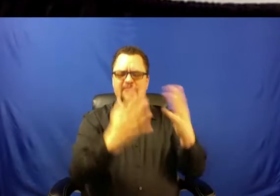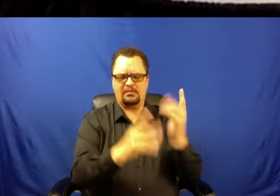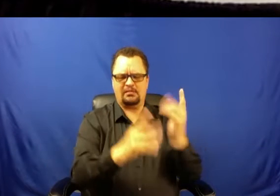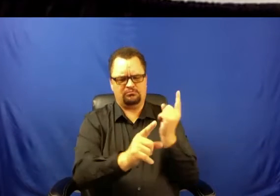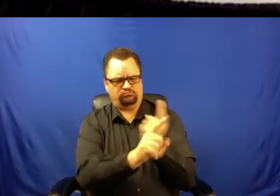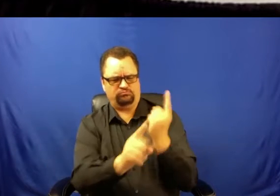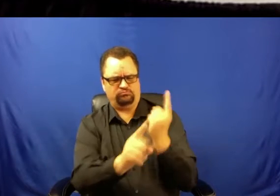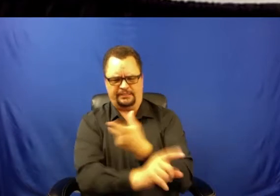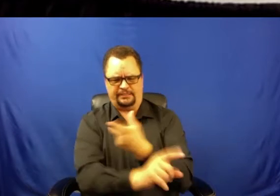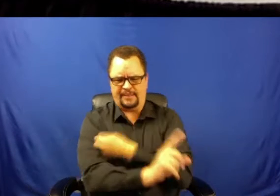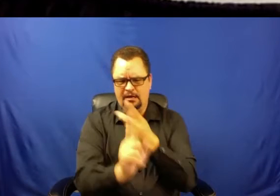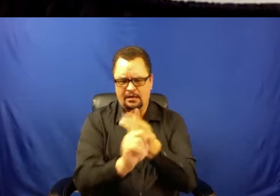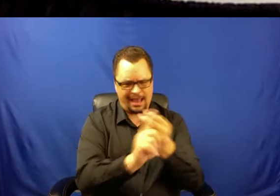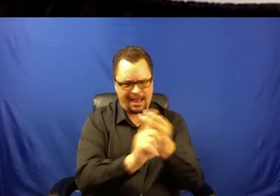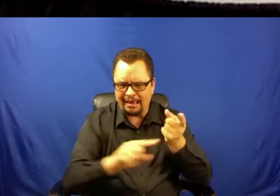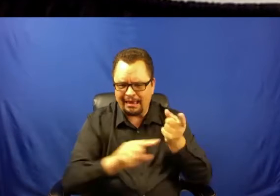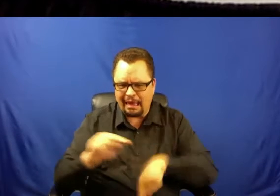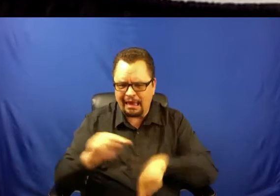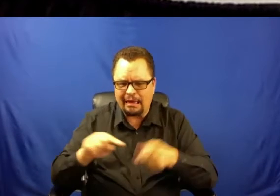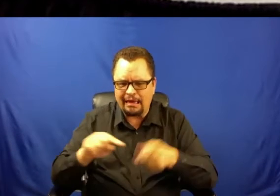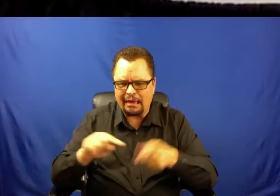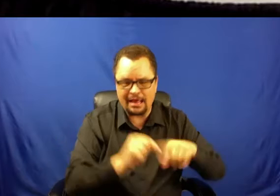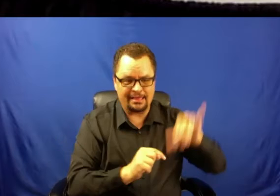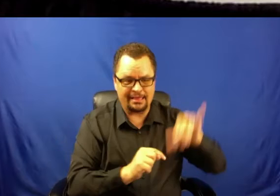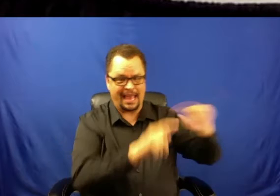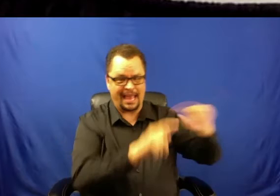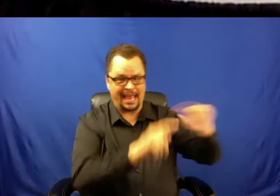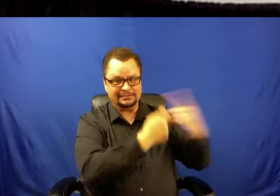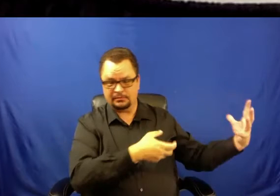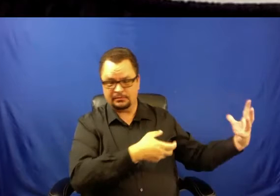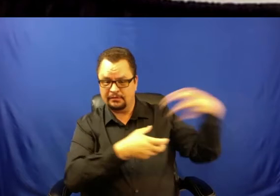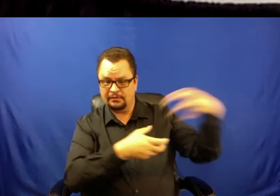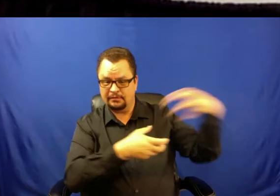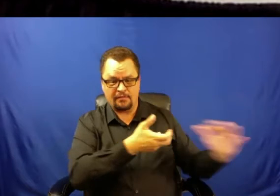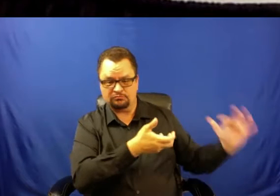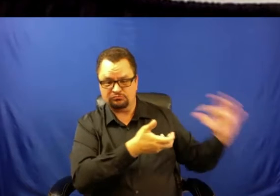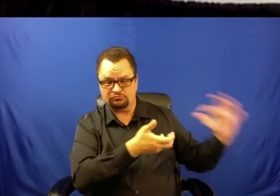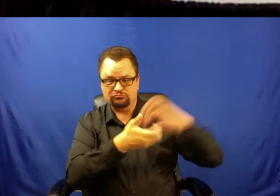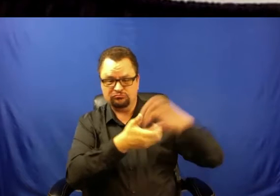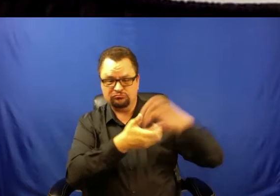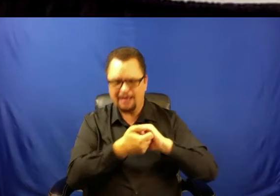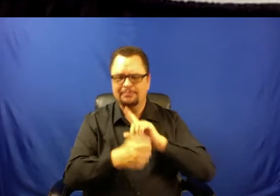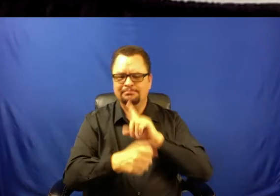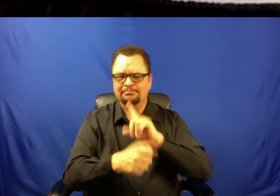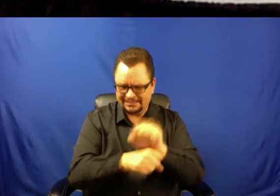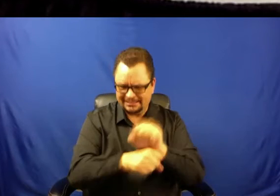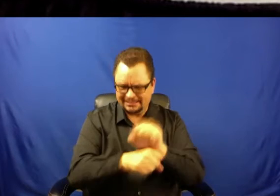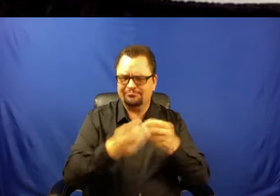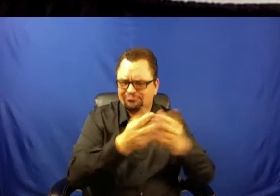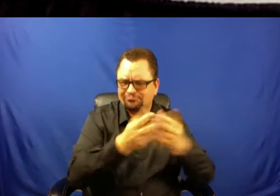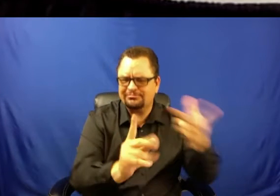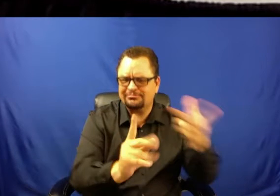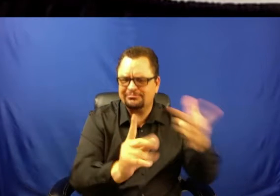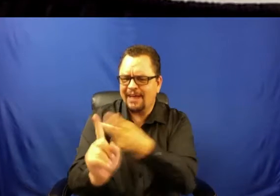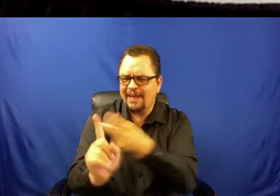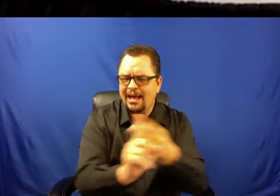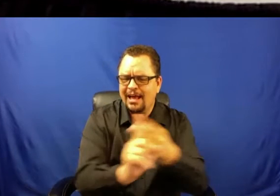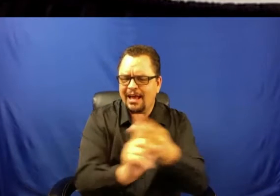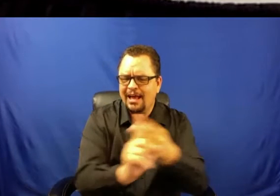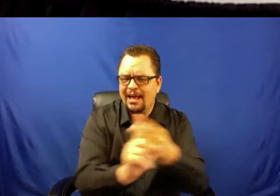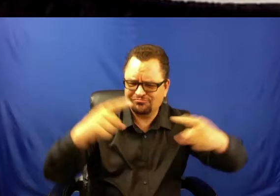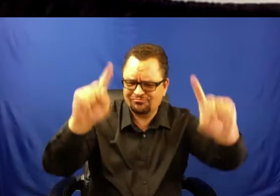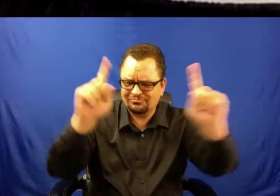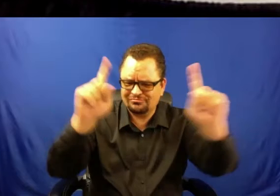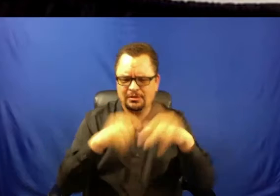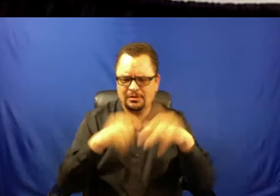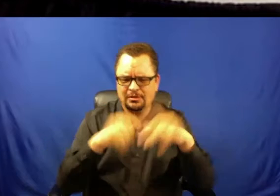to provide those vaccinations. So just all over it, it's a continuous type of partnership.